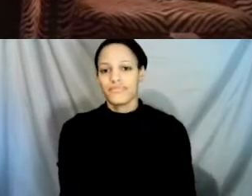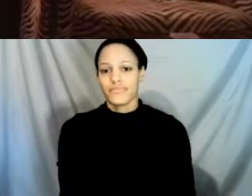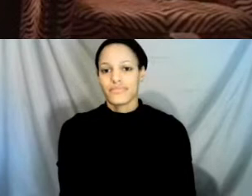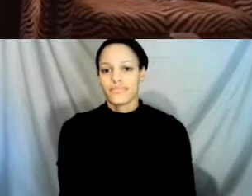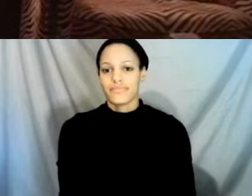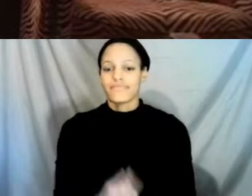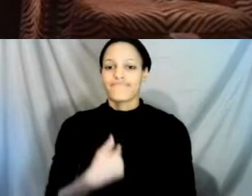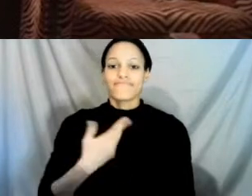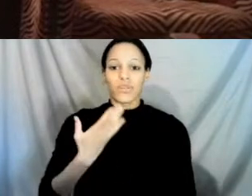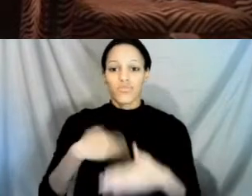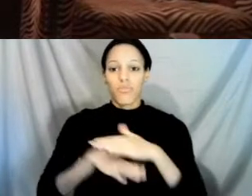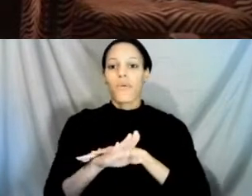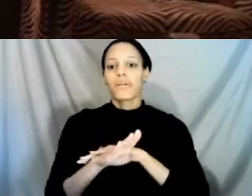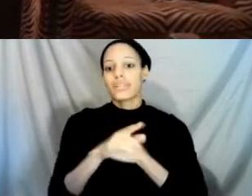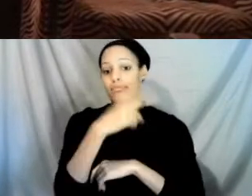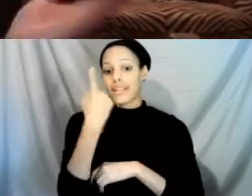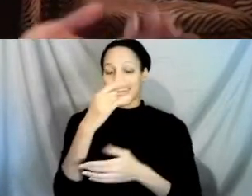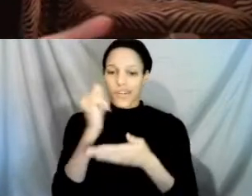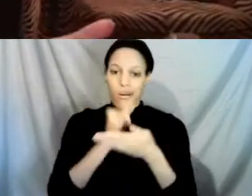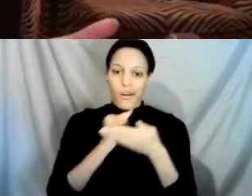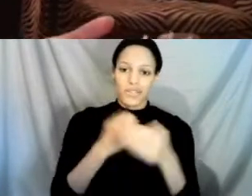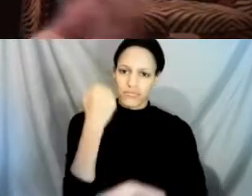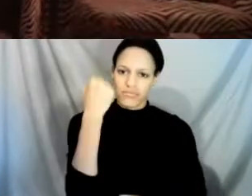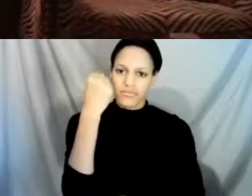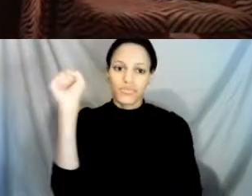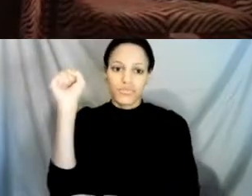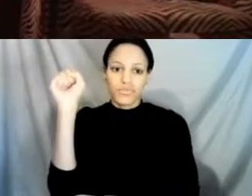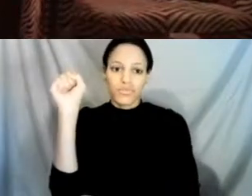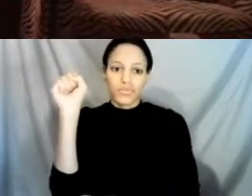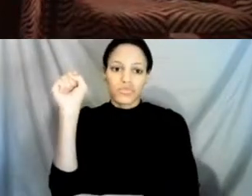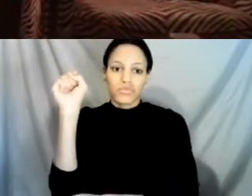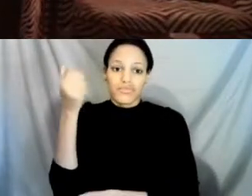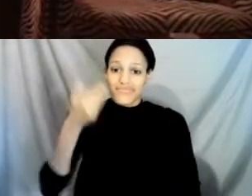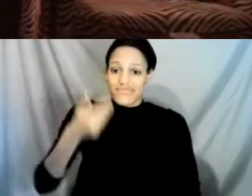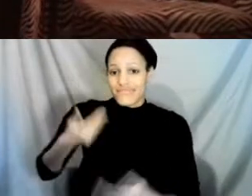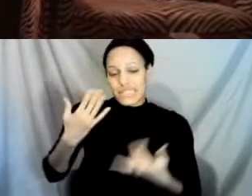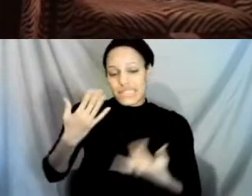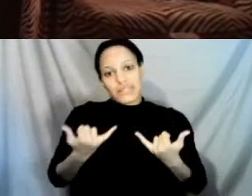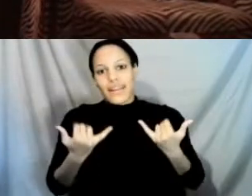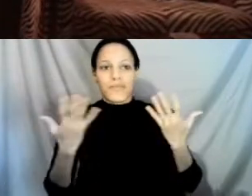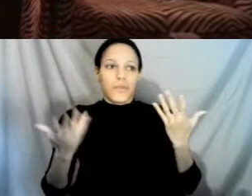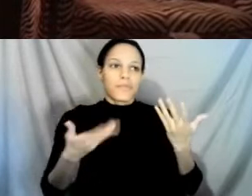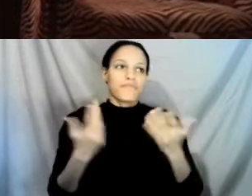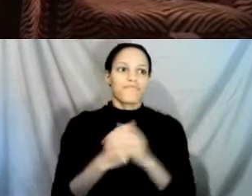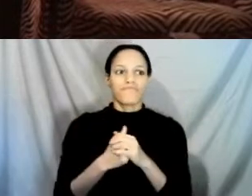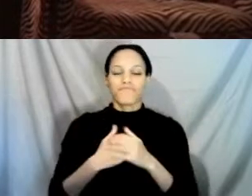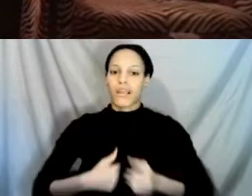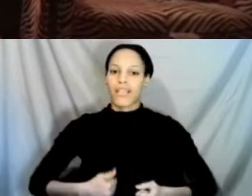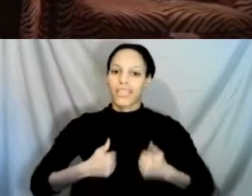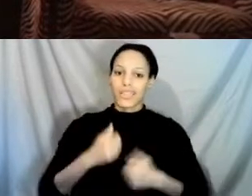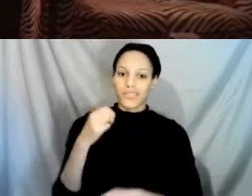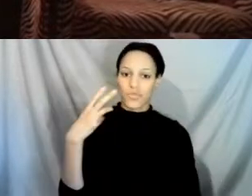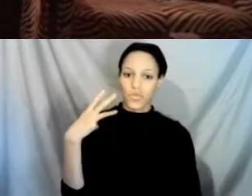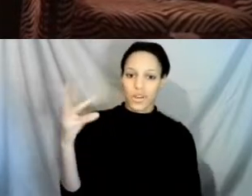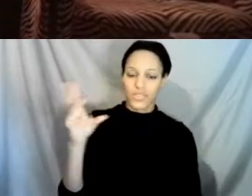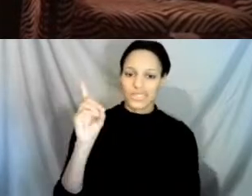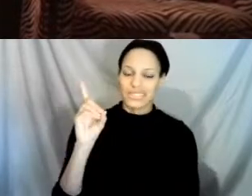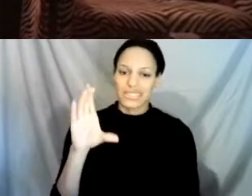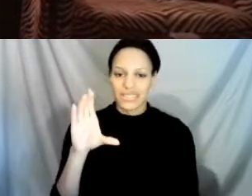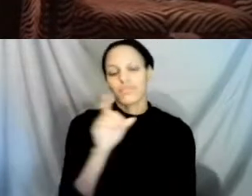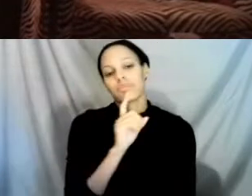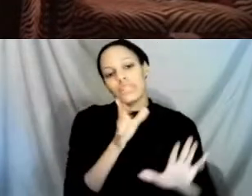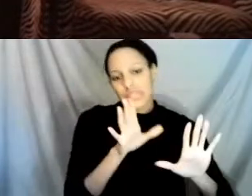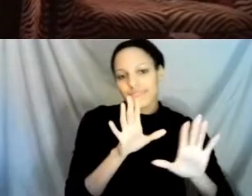Born in a Black arts movement. But who am I today, right? So I live in Washington, D.C. We're really in Silver